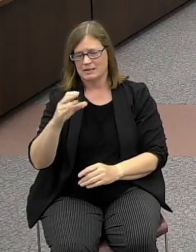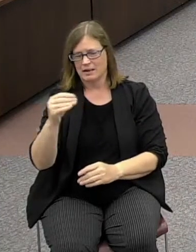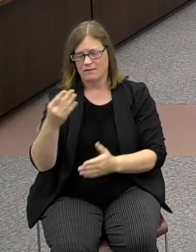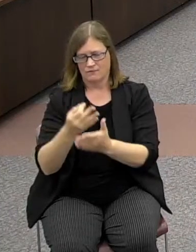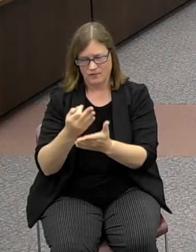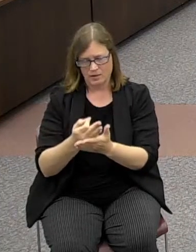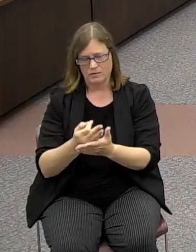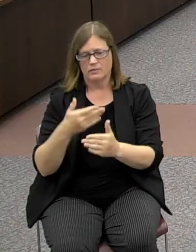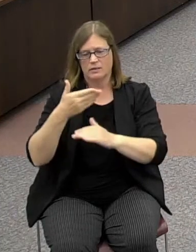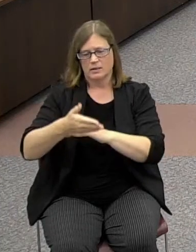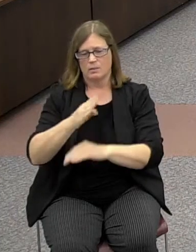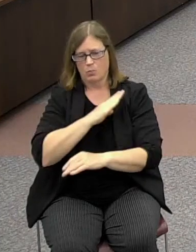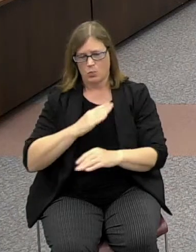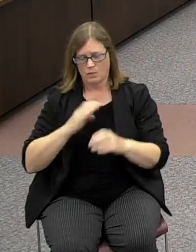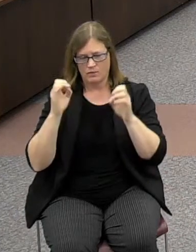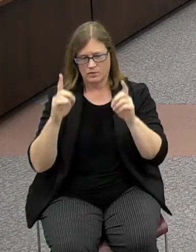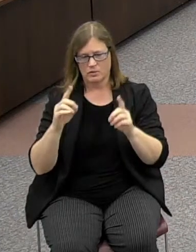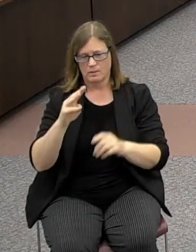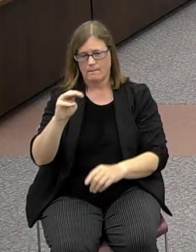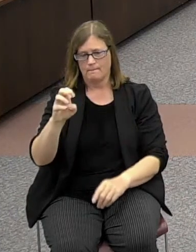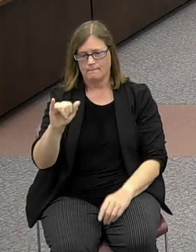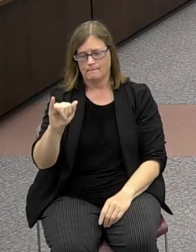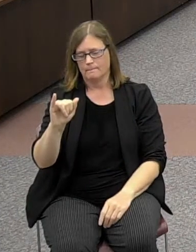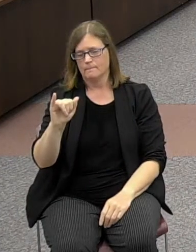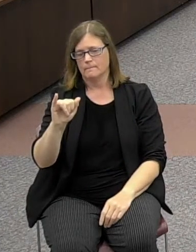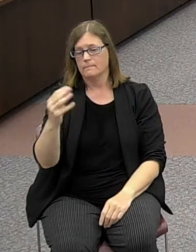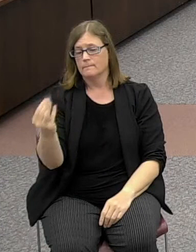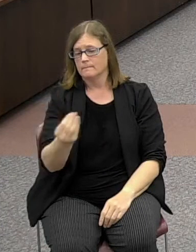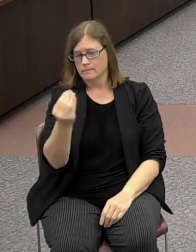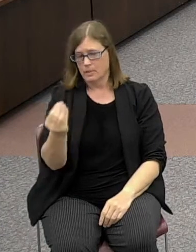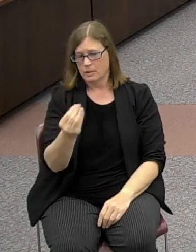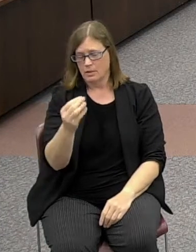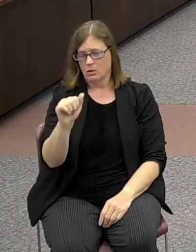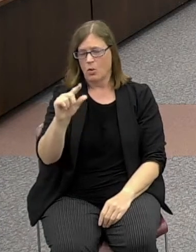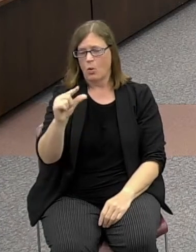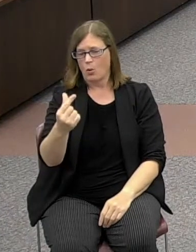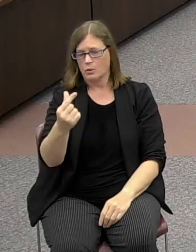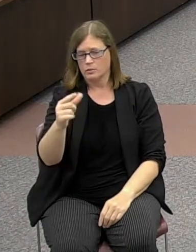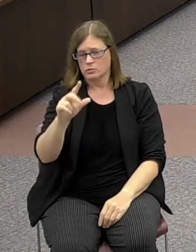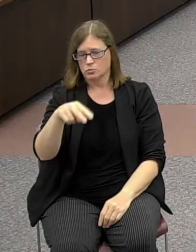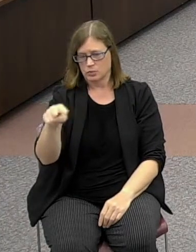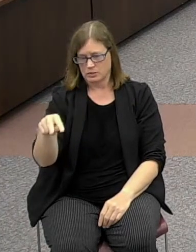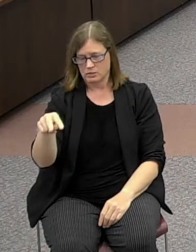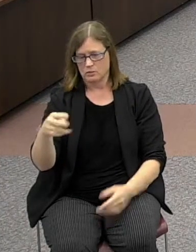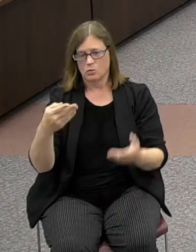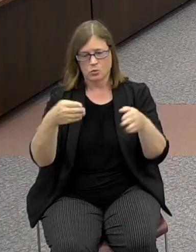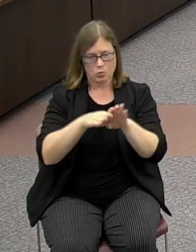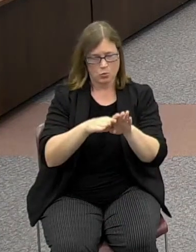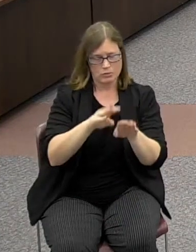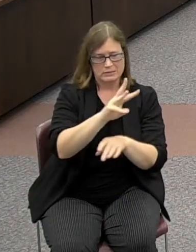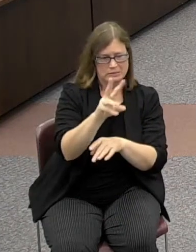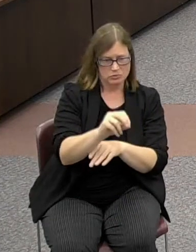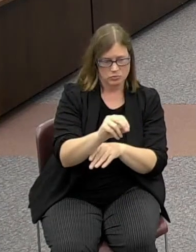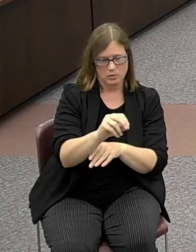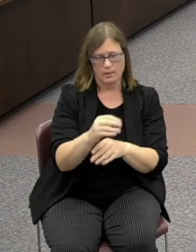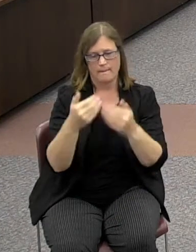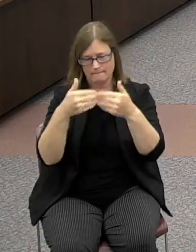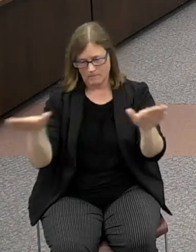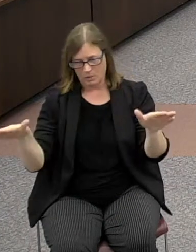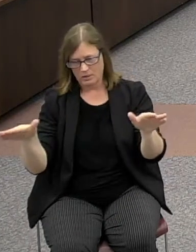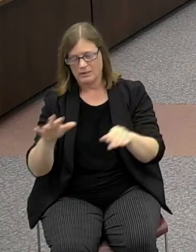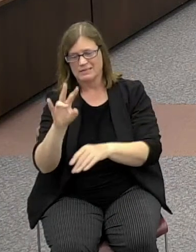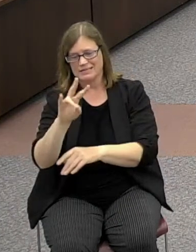Board of Education meeting is scheduled for Monday, August 22nd at the Administration Center. Closed session 6:30, public session